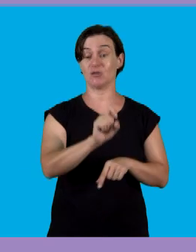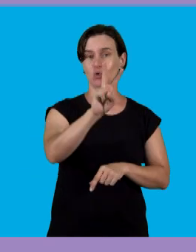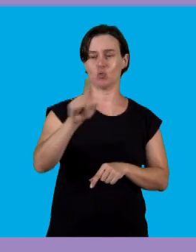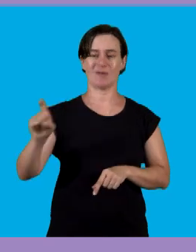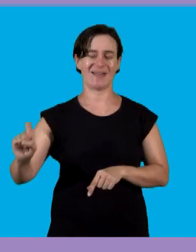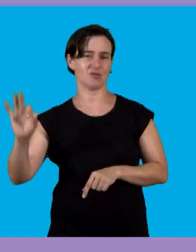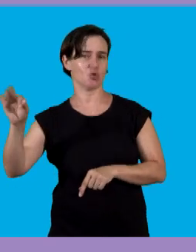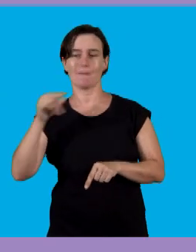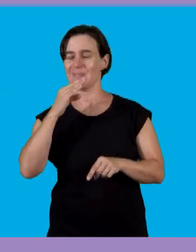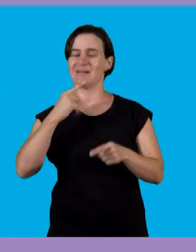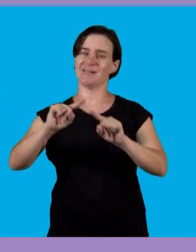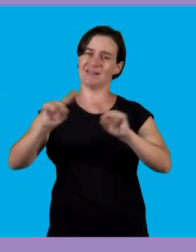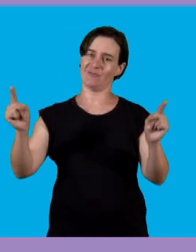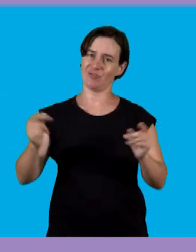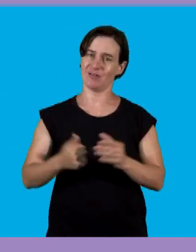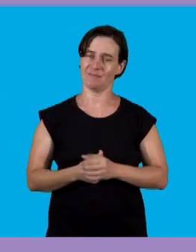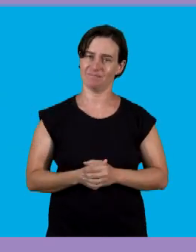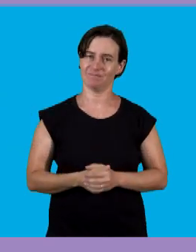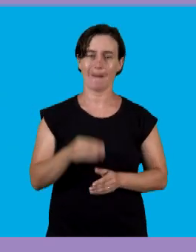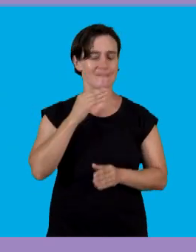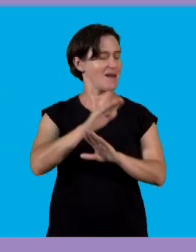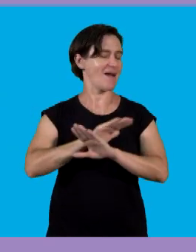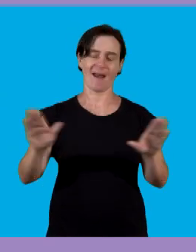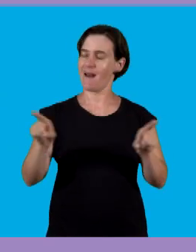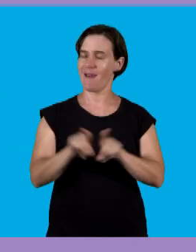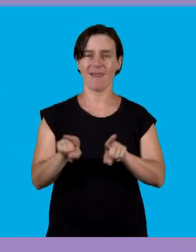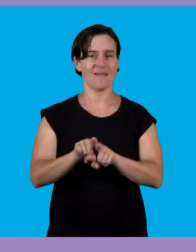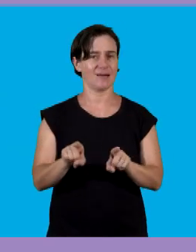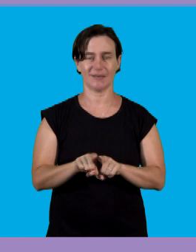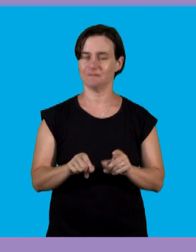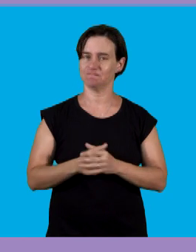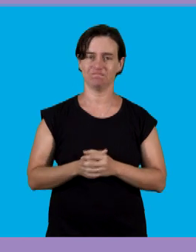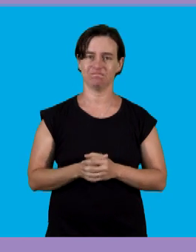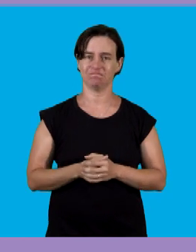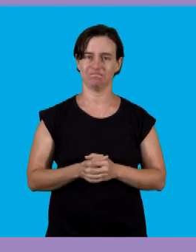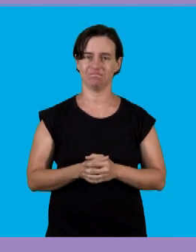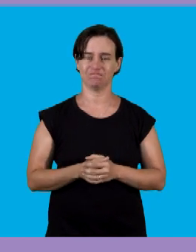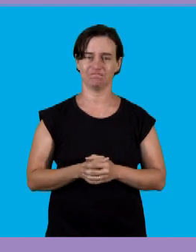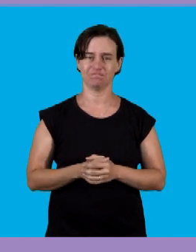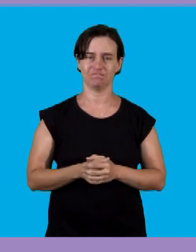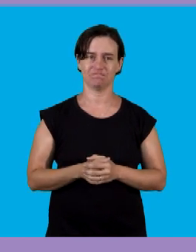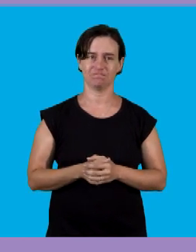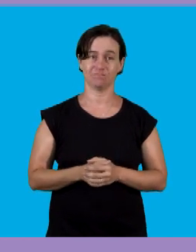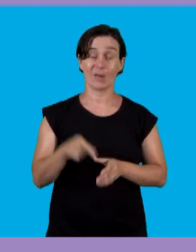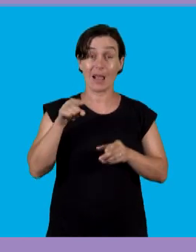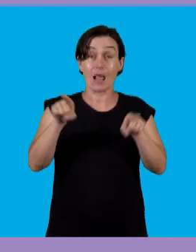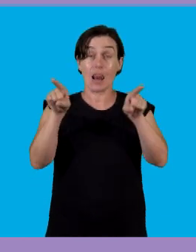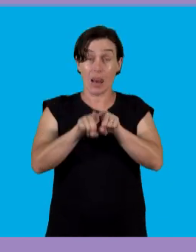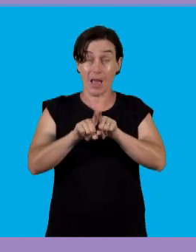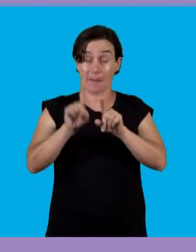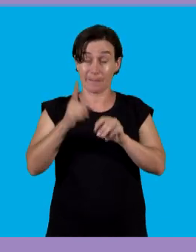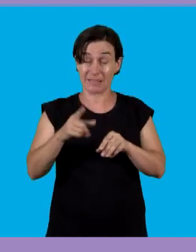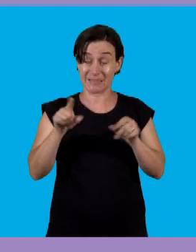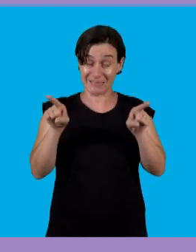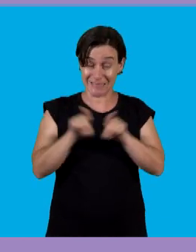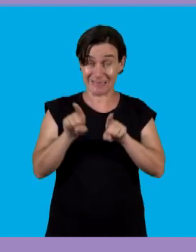it means that they are unlike terms. So remember, these two terms are not like terms. Like terms have